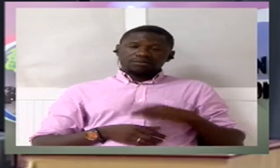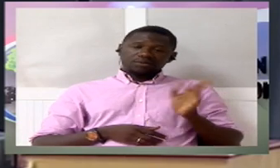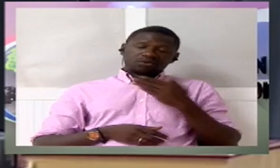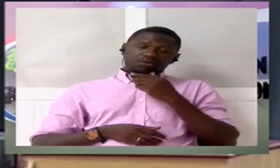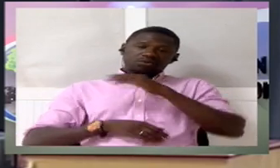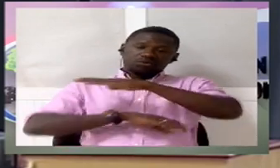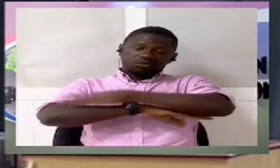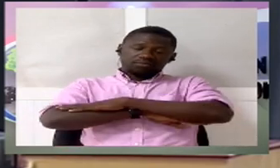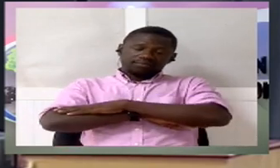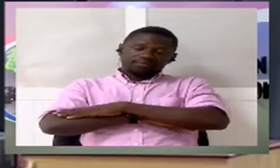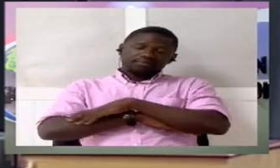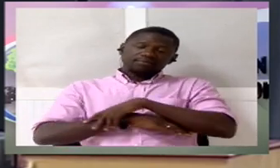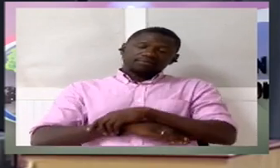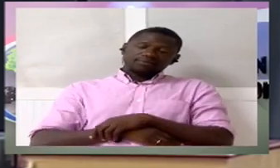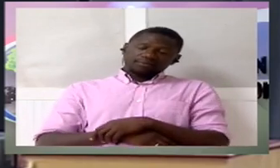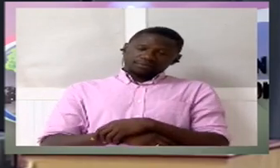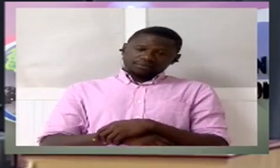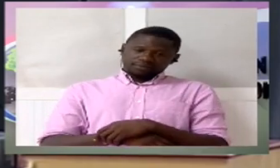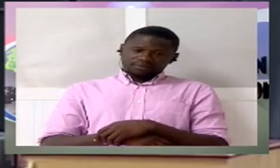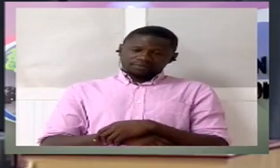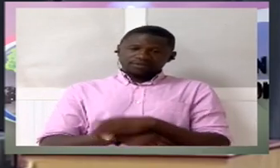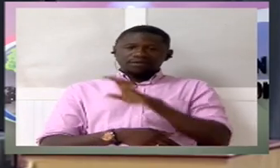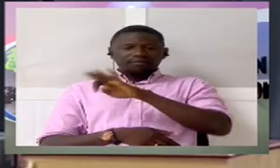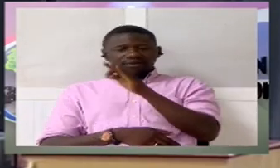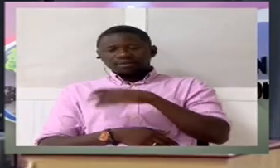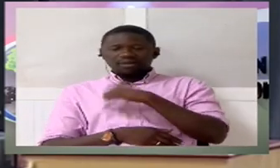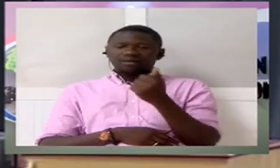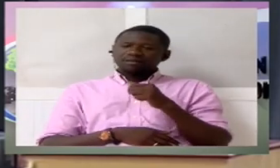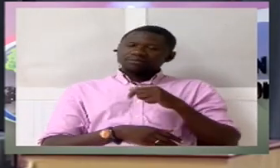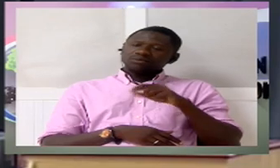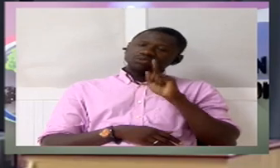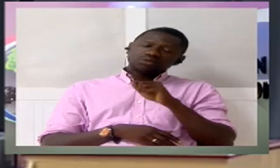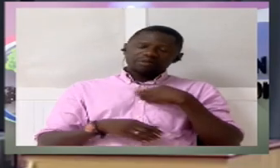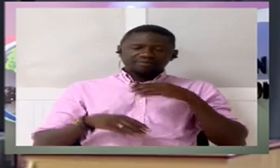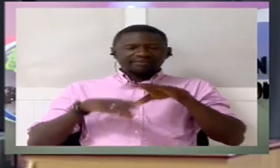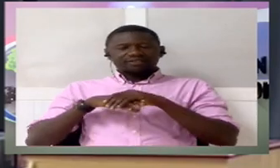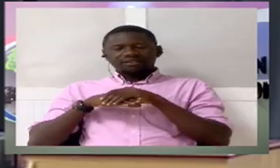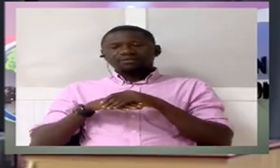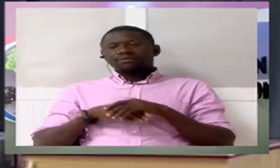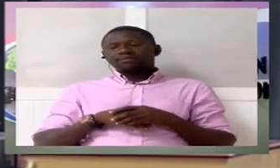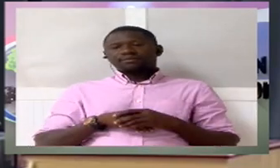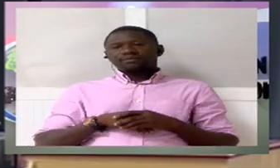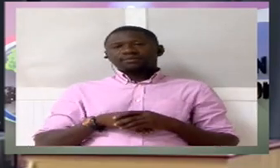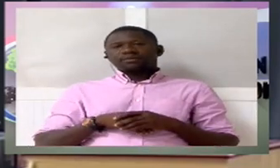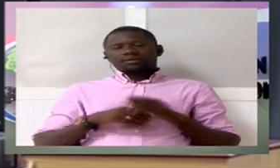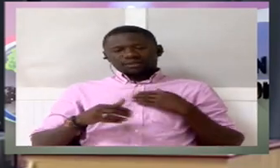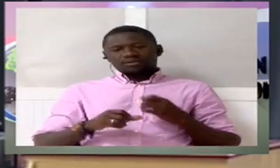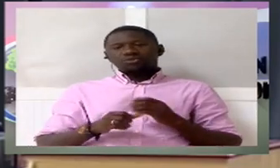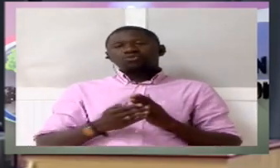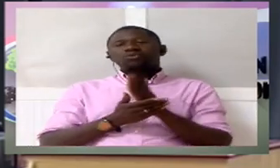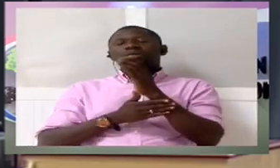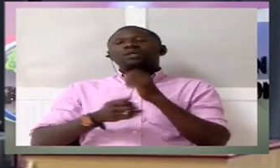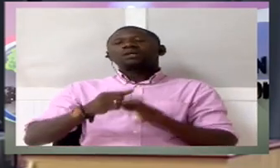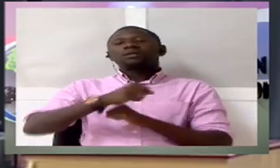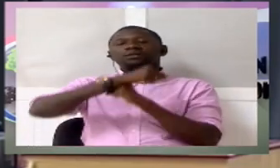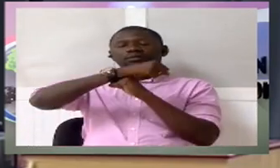going to school. Friends, family and a few of my friends. The family and a few of my friends.